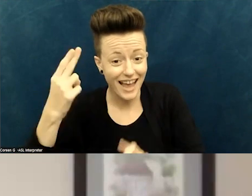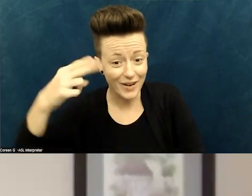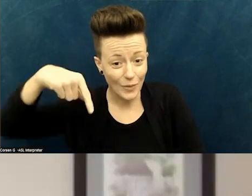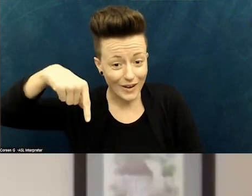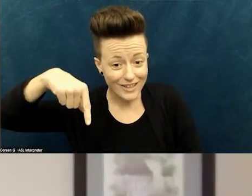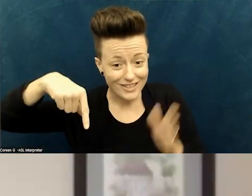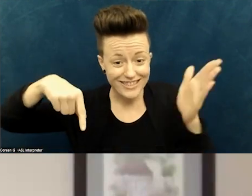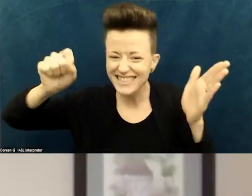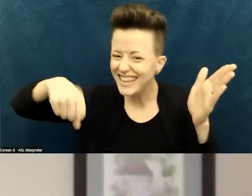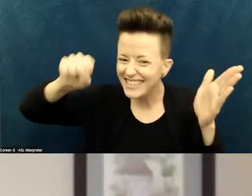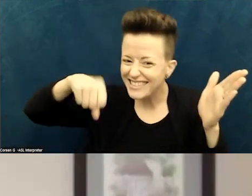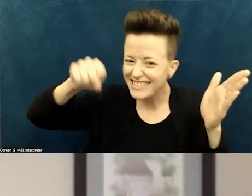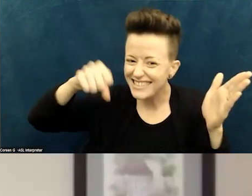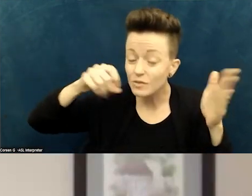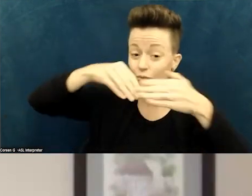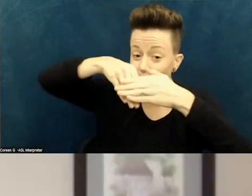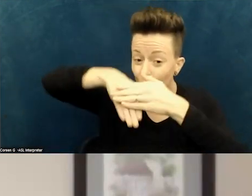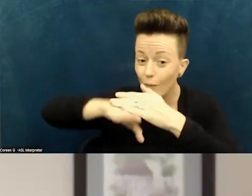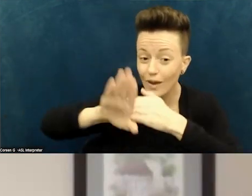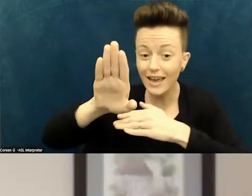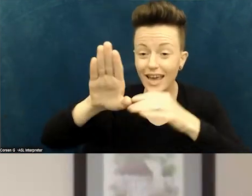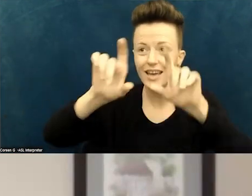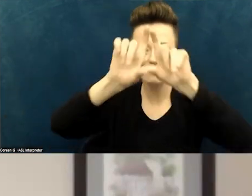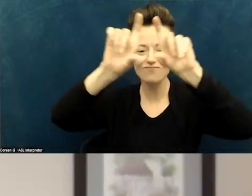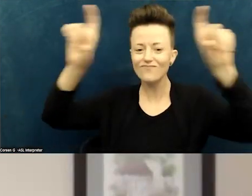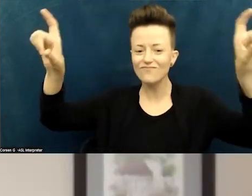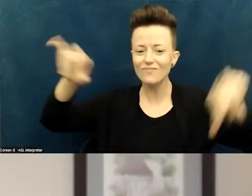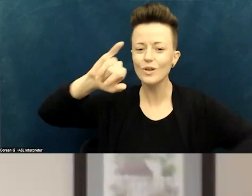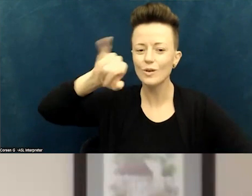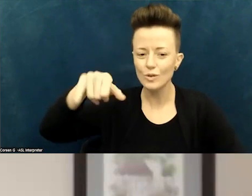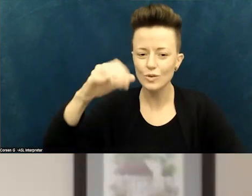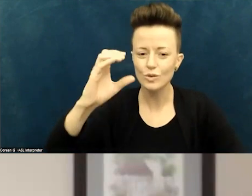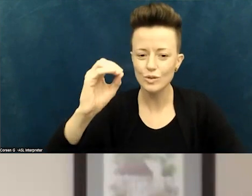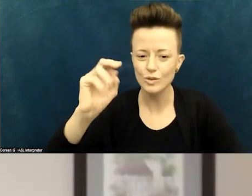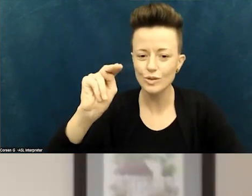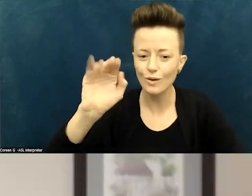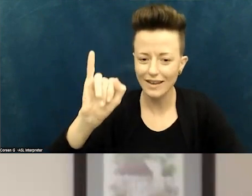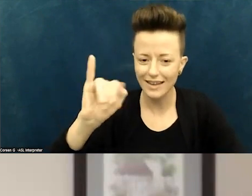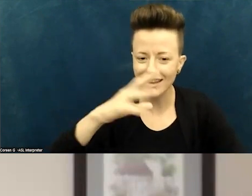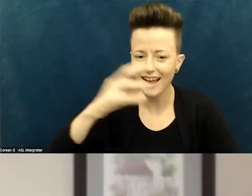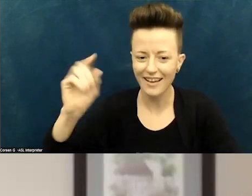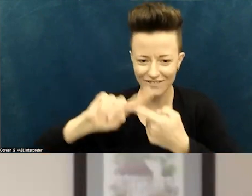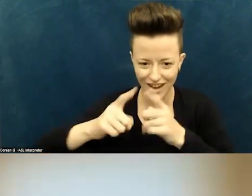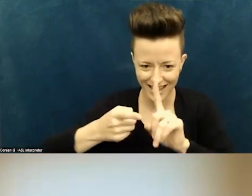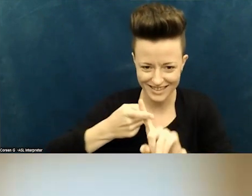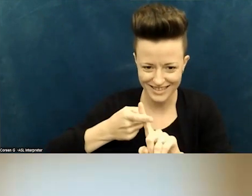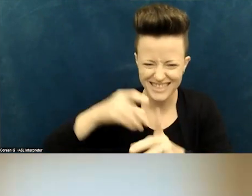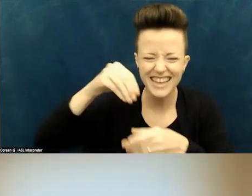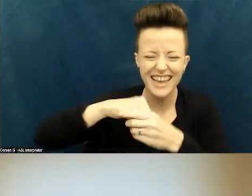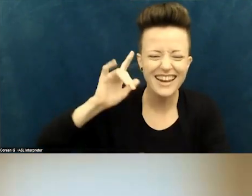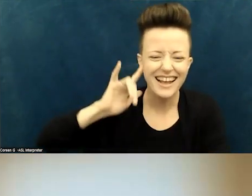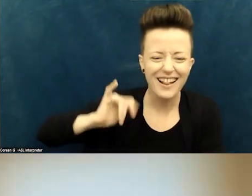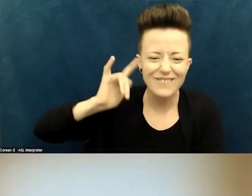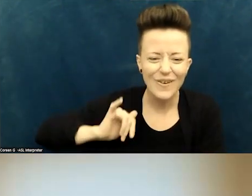foyer at Johnny and Friends International Ministry Center in Burbank, California. All right, I